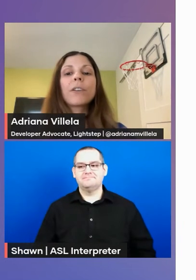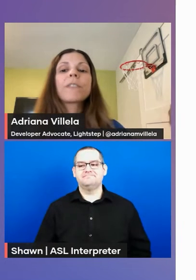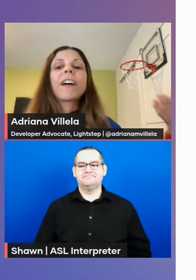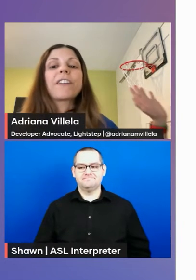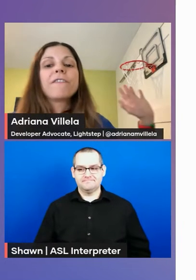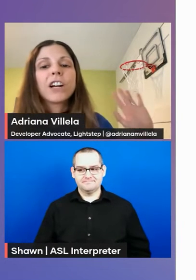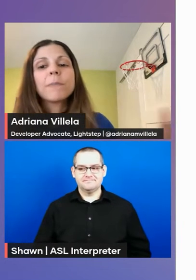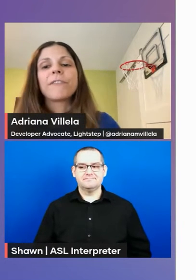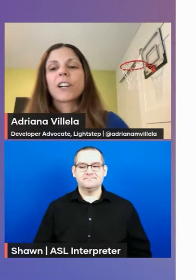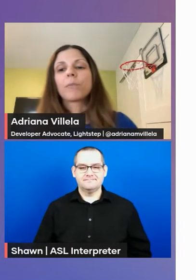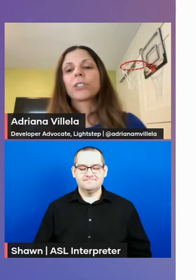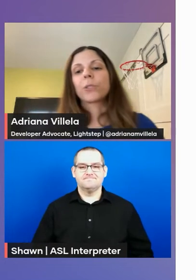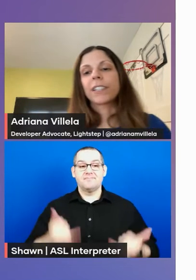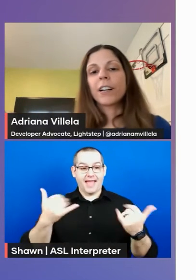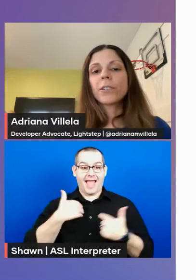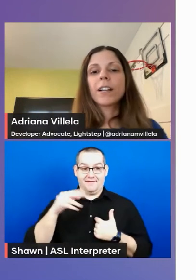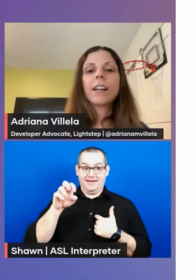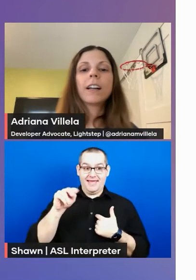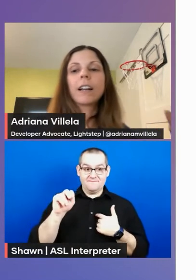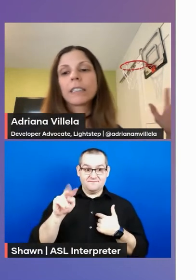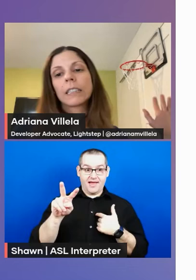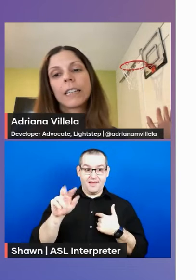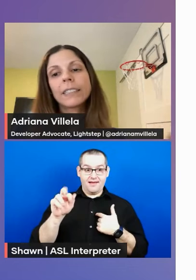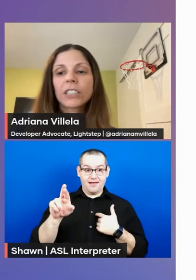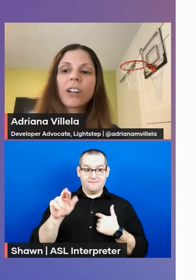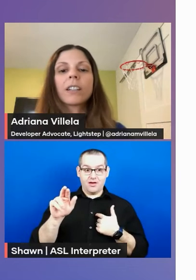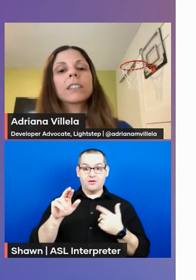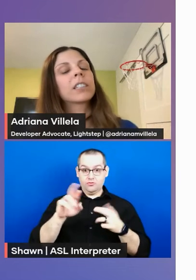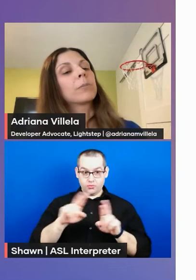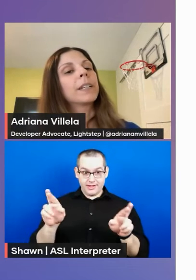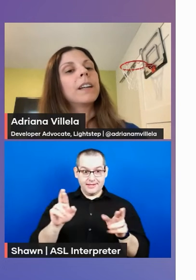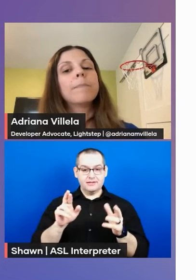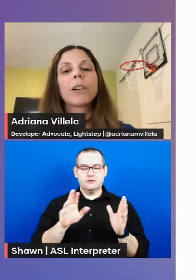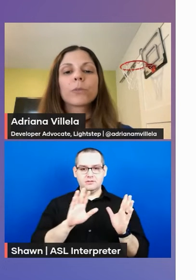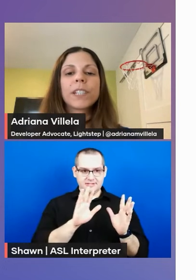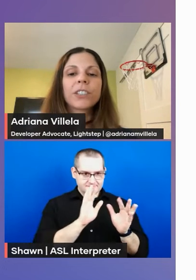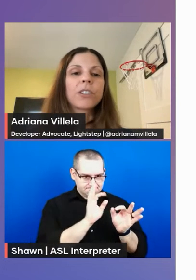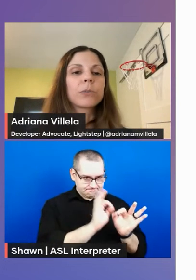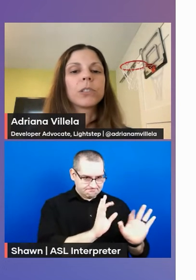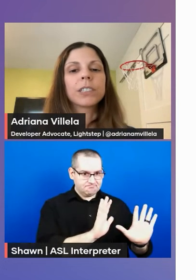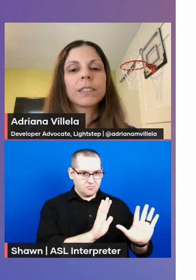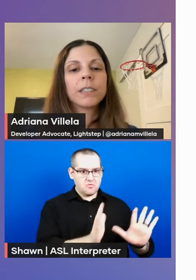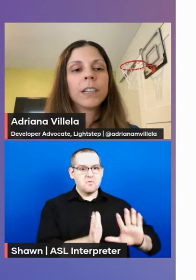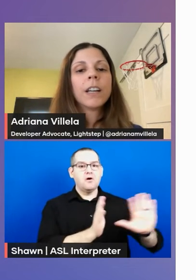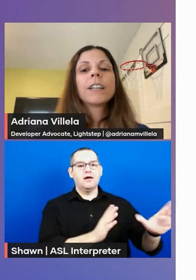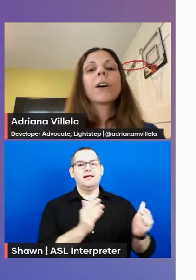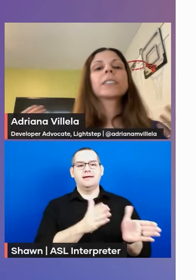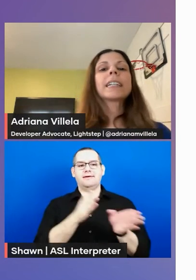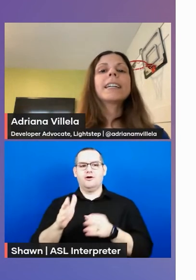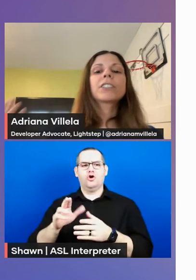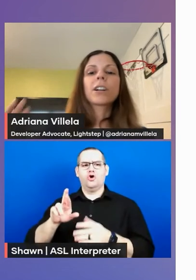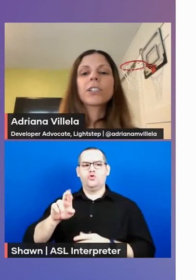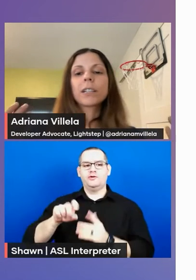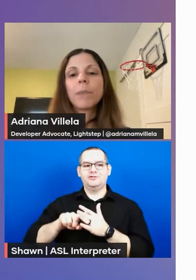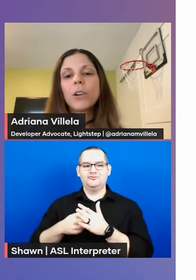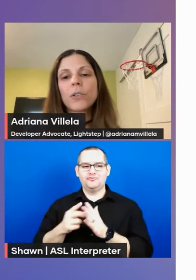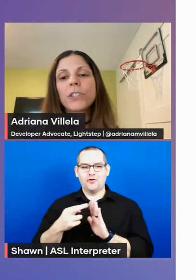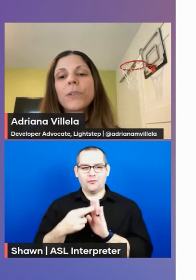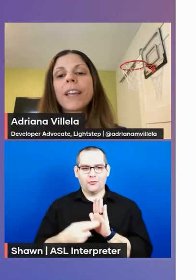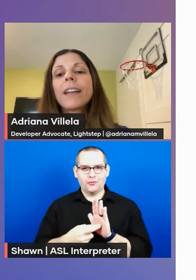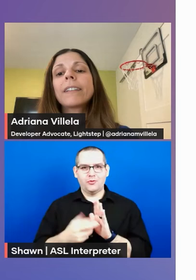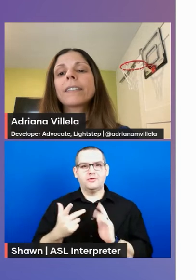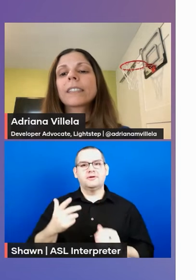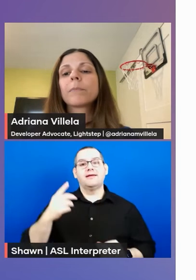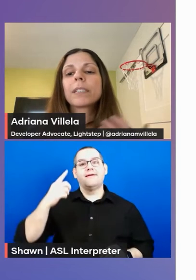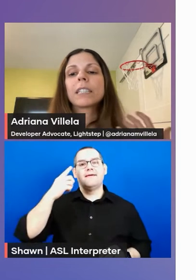So now that we've got the environment variable sorted out, let's talk a little bit about restart rules. Now, unlike Docker